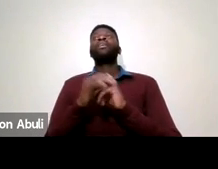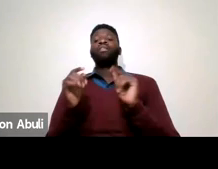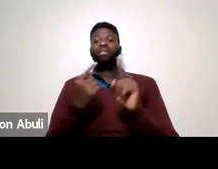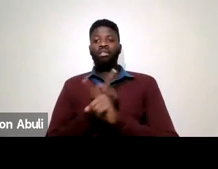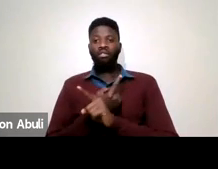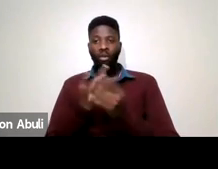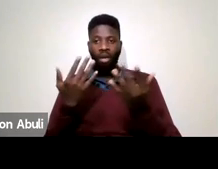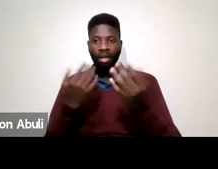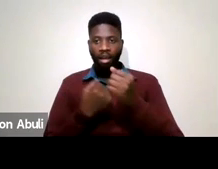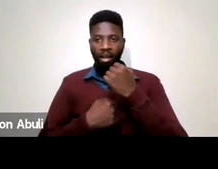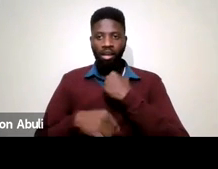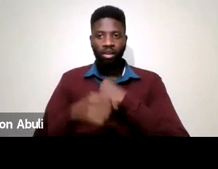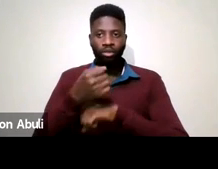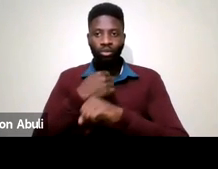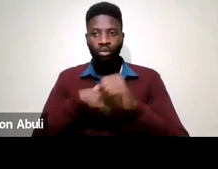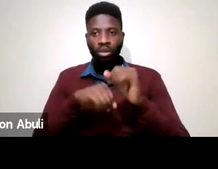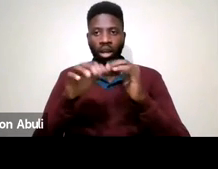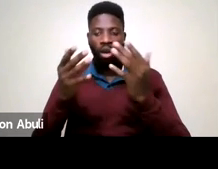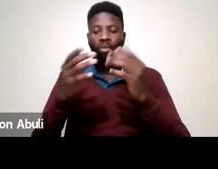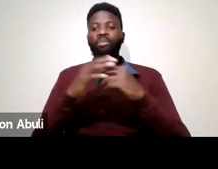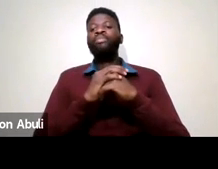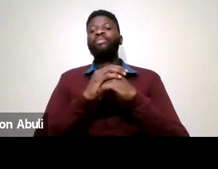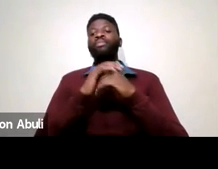up and how we manage it and how